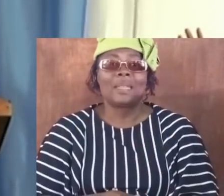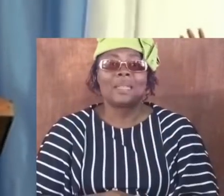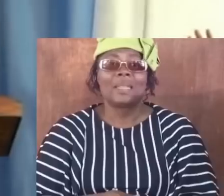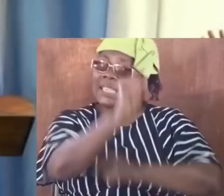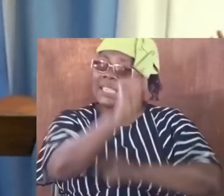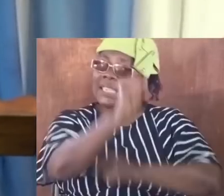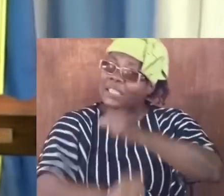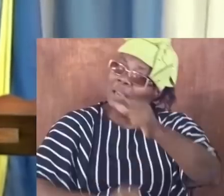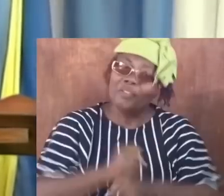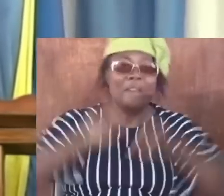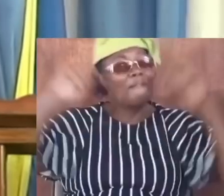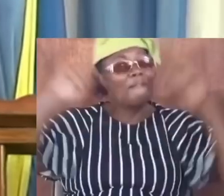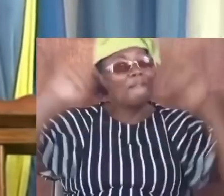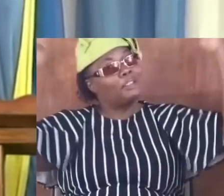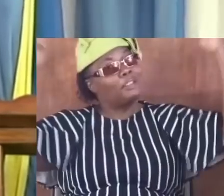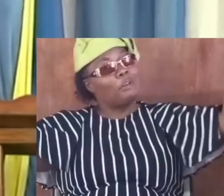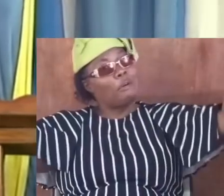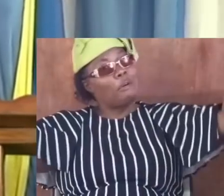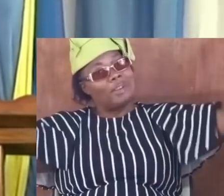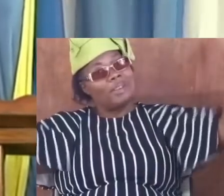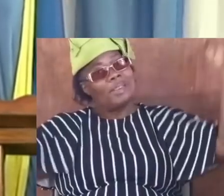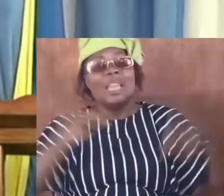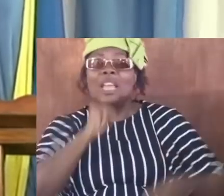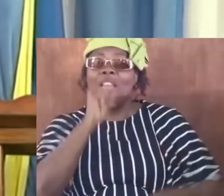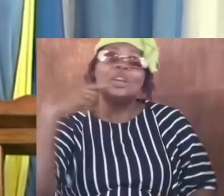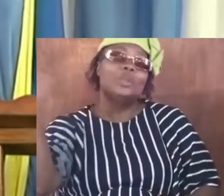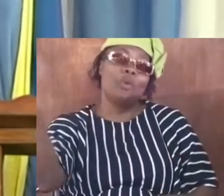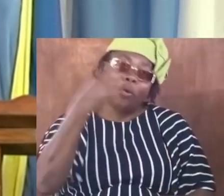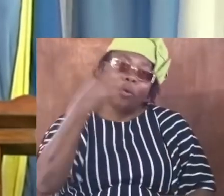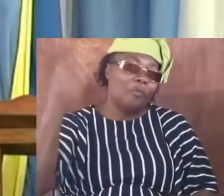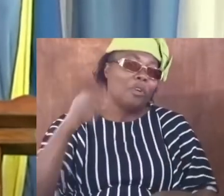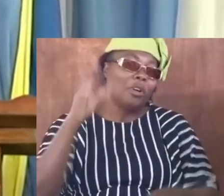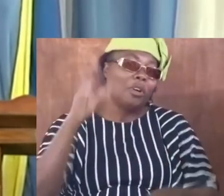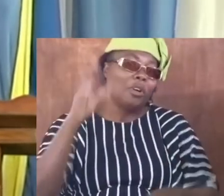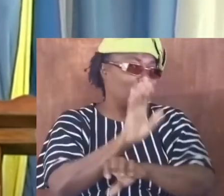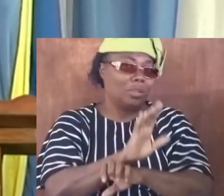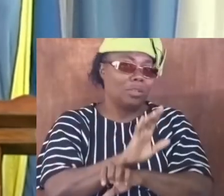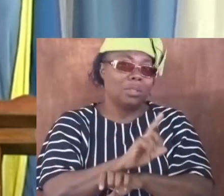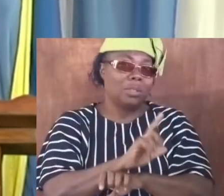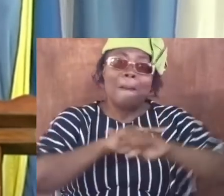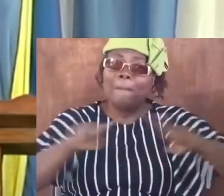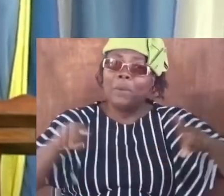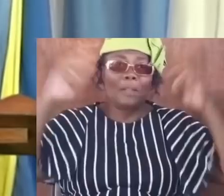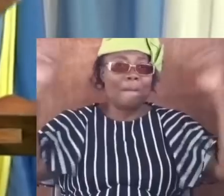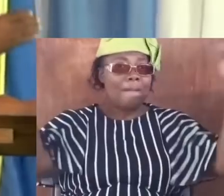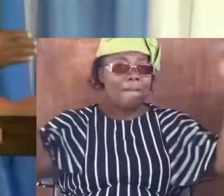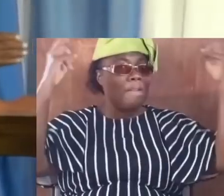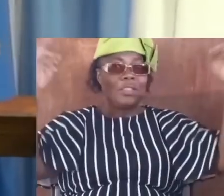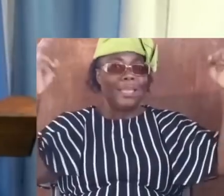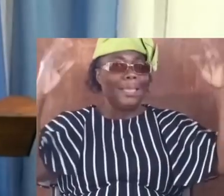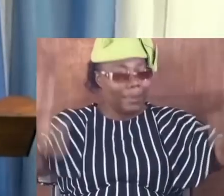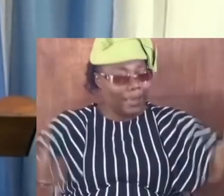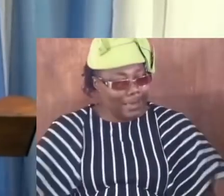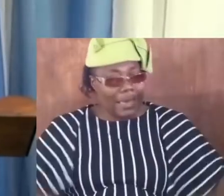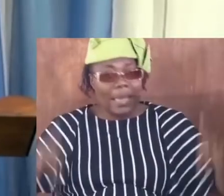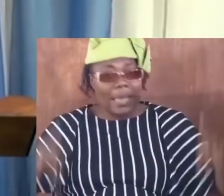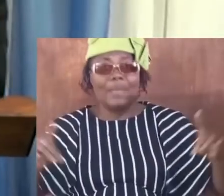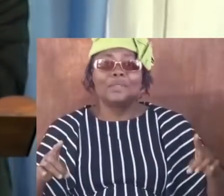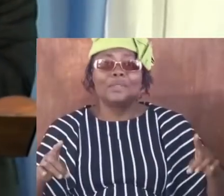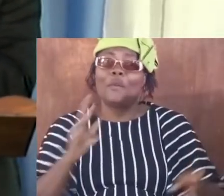tremendous victory, not only for the church corporate, but victory in the lives of